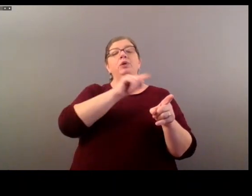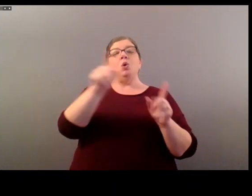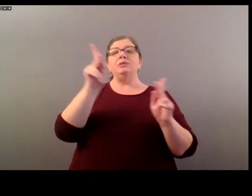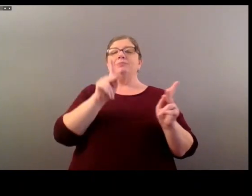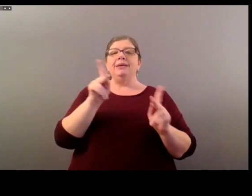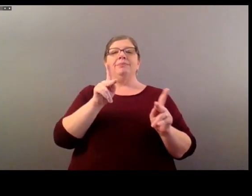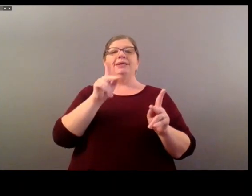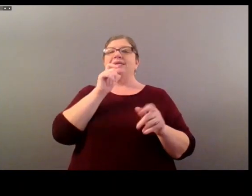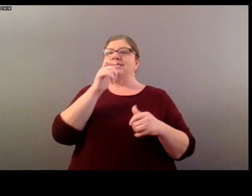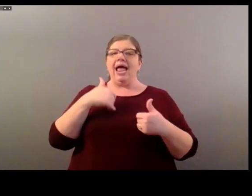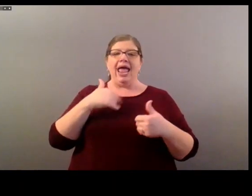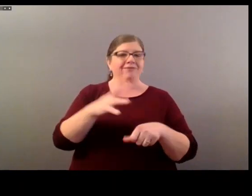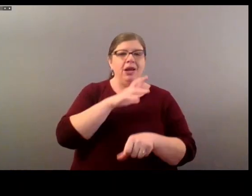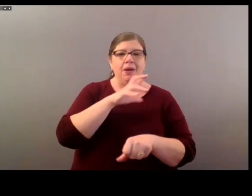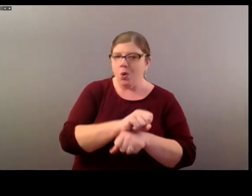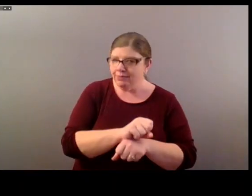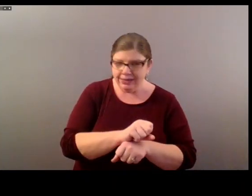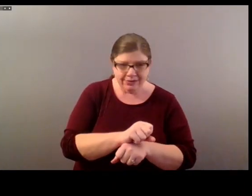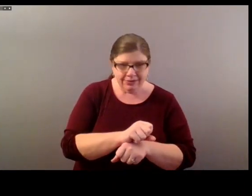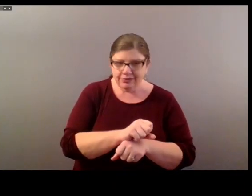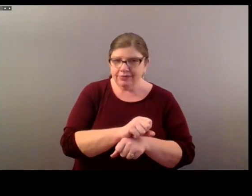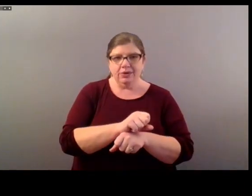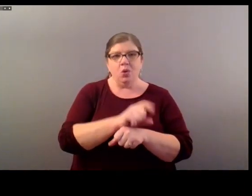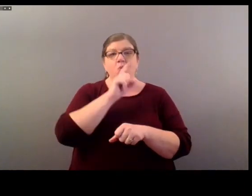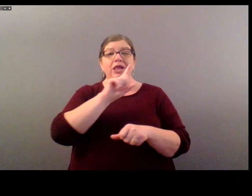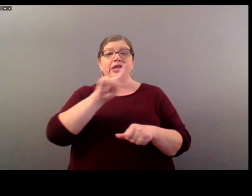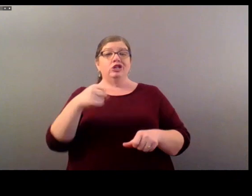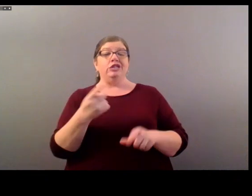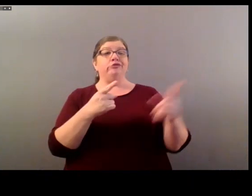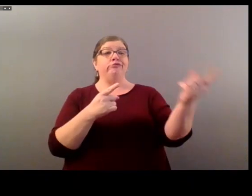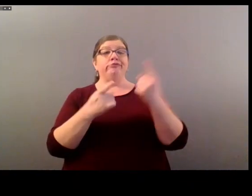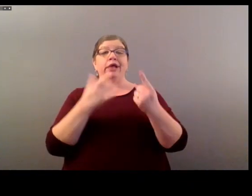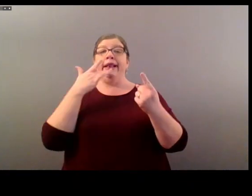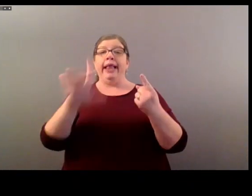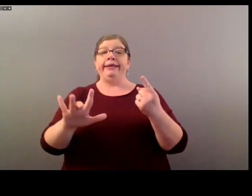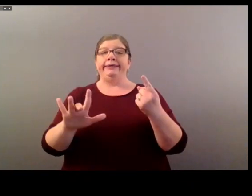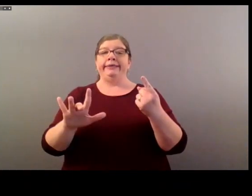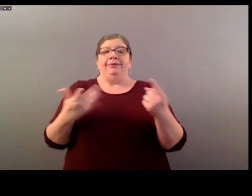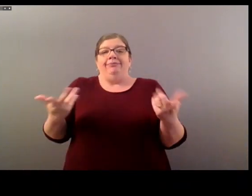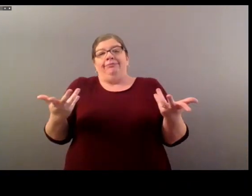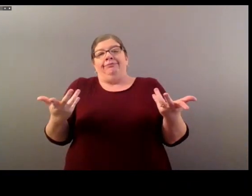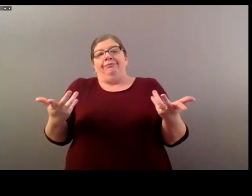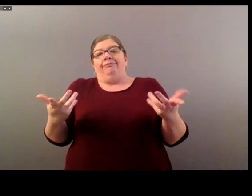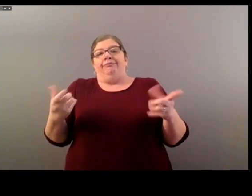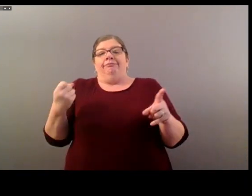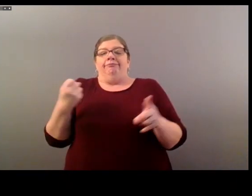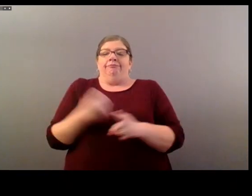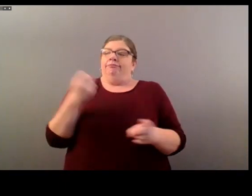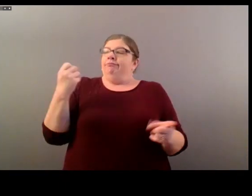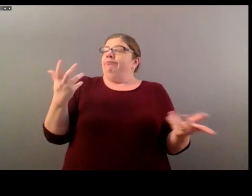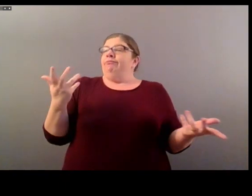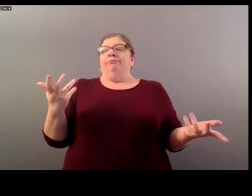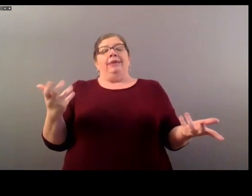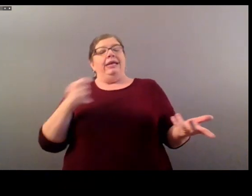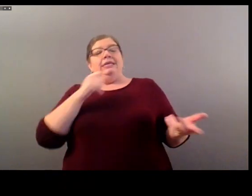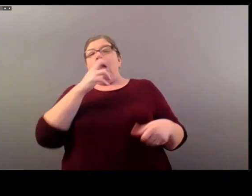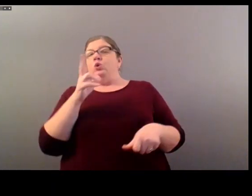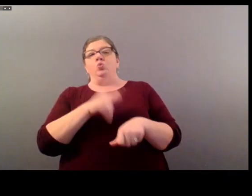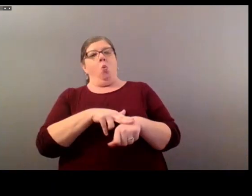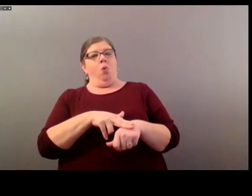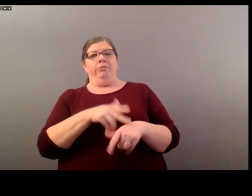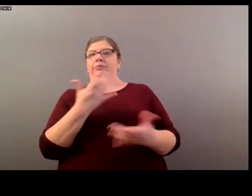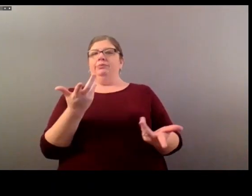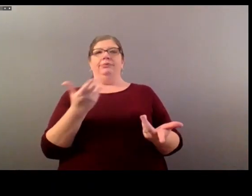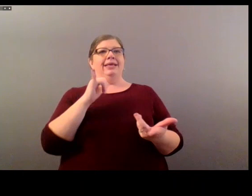an appointment. It was really the luck of the draw in most cases, and it's not a normalcy. That's